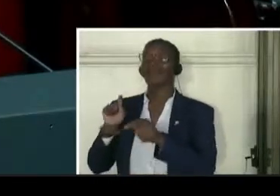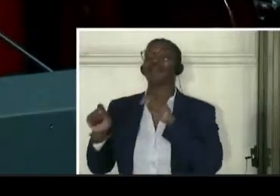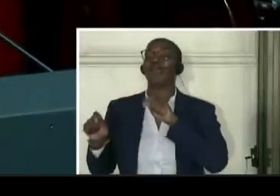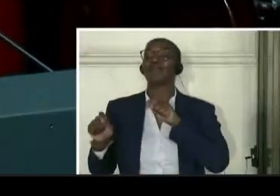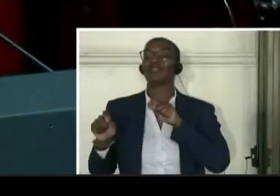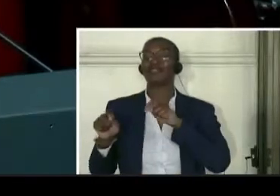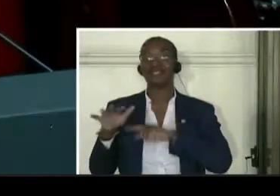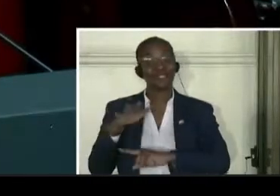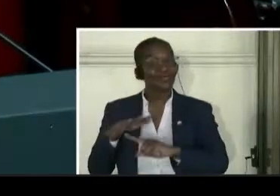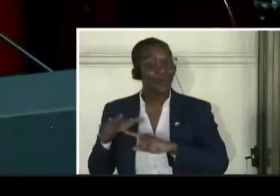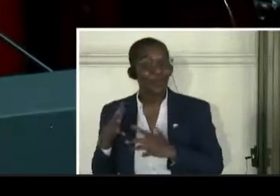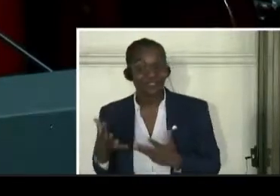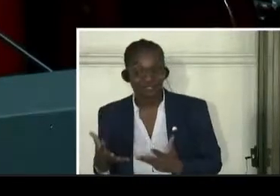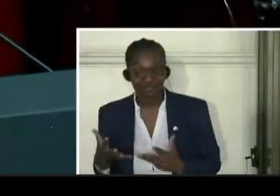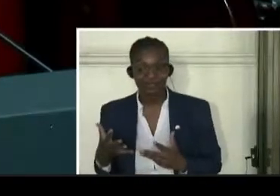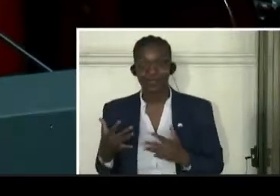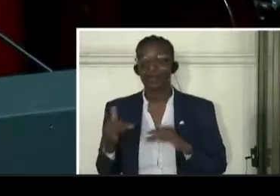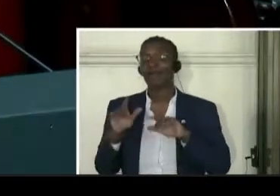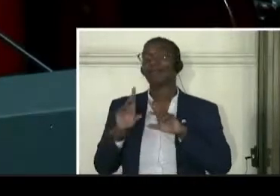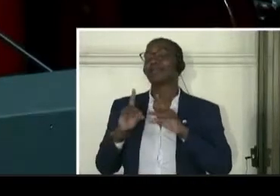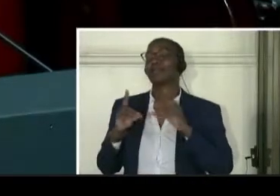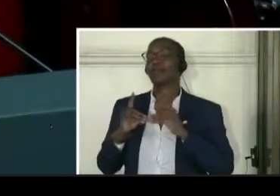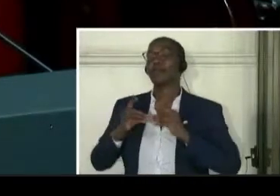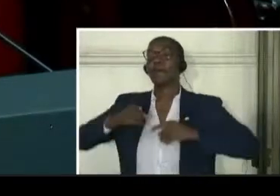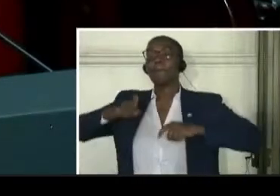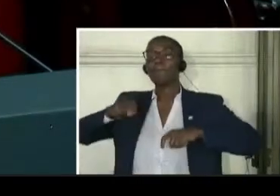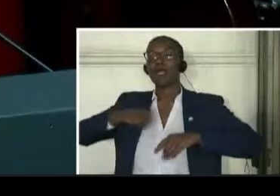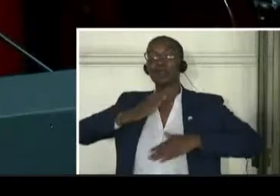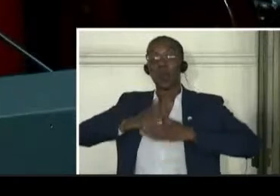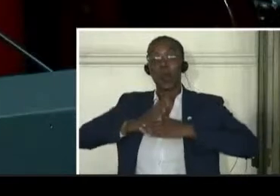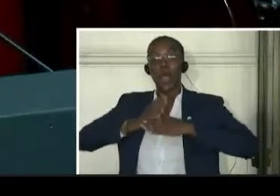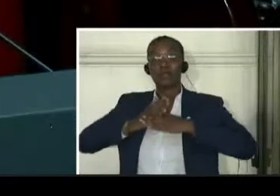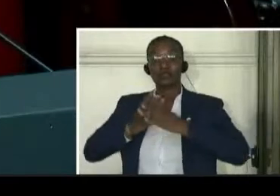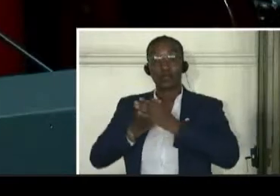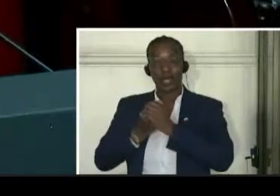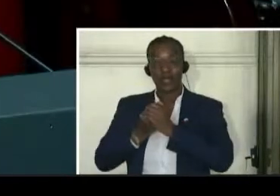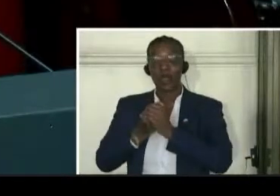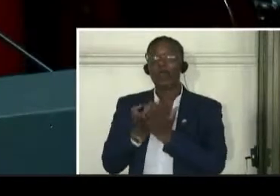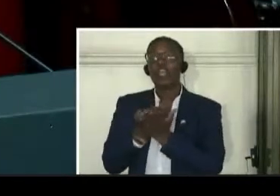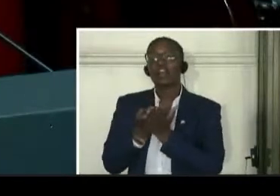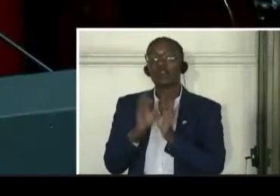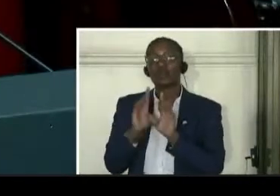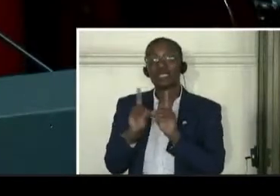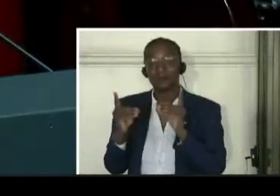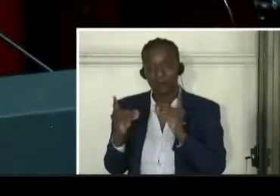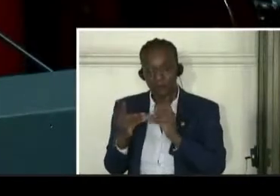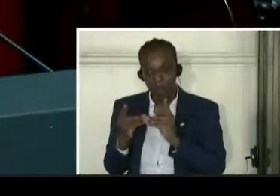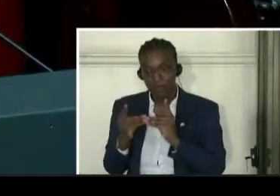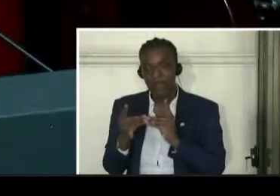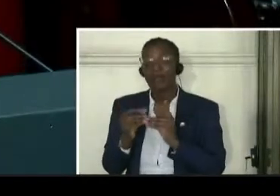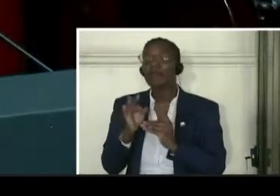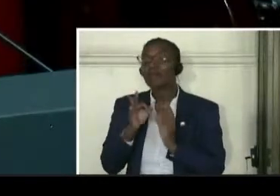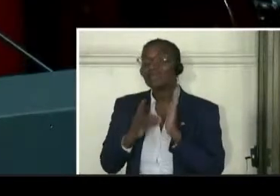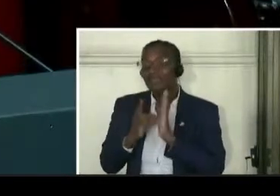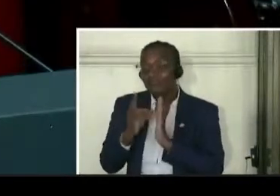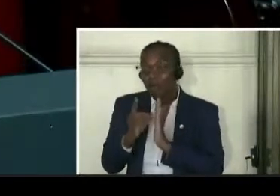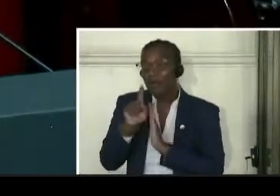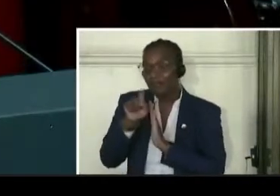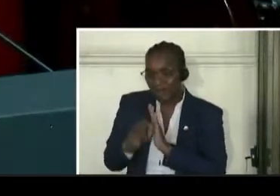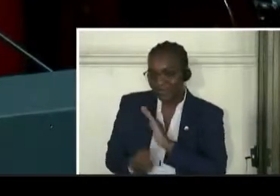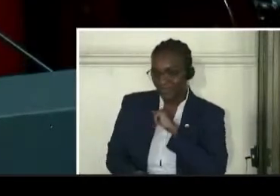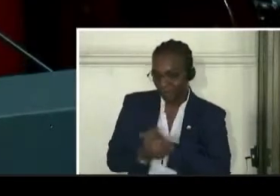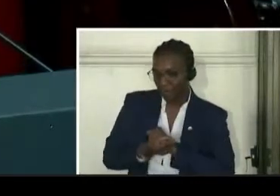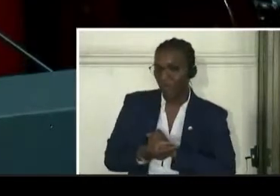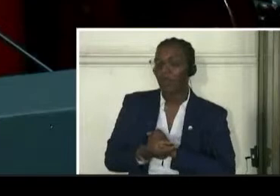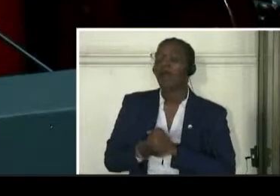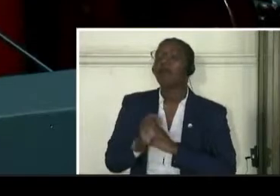turnaround? This department must work together with economic development to ensure that there is economic development